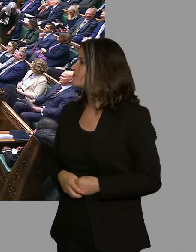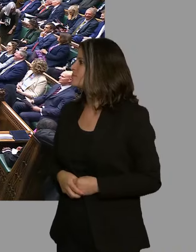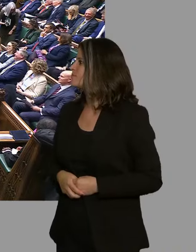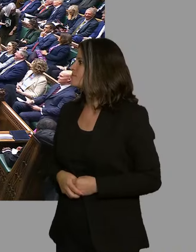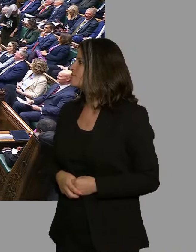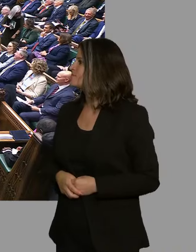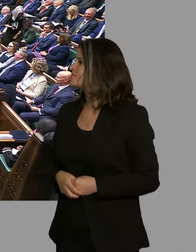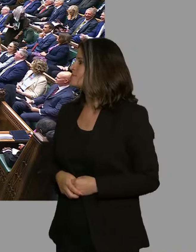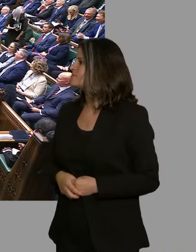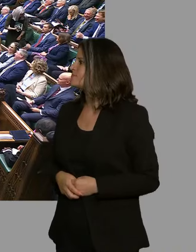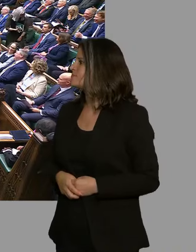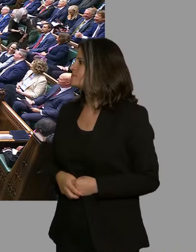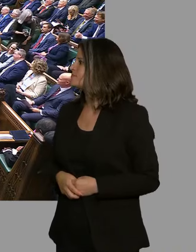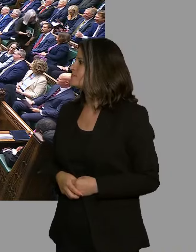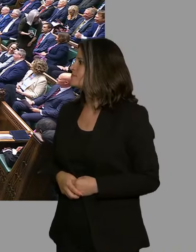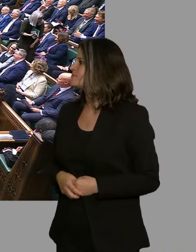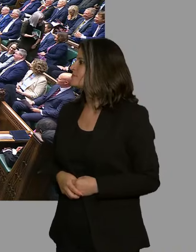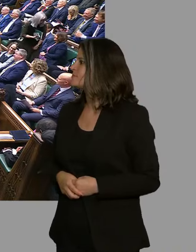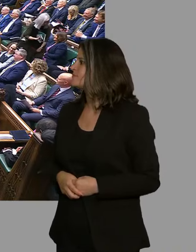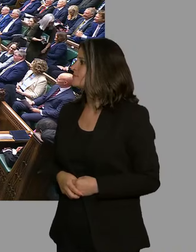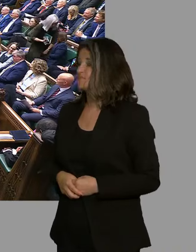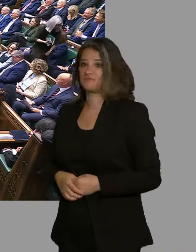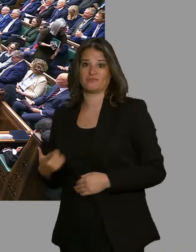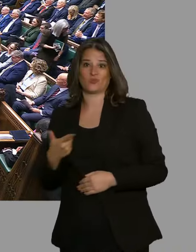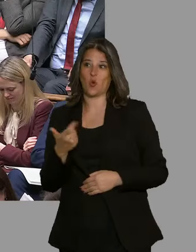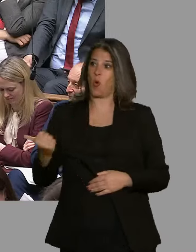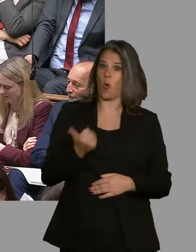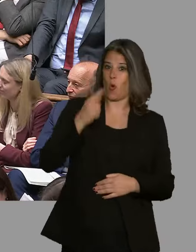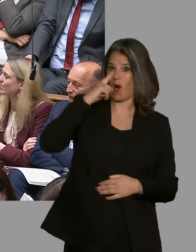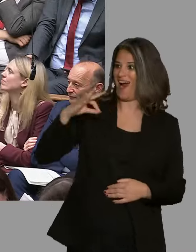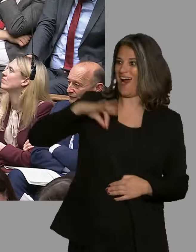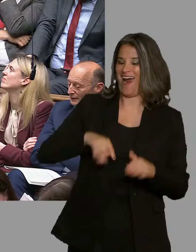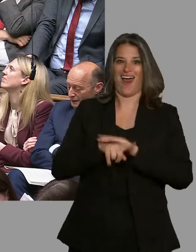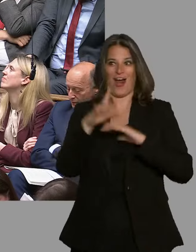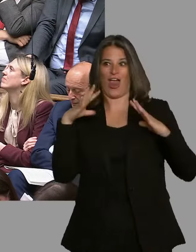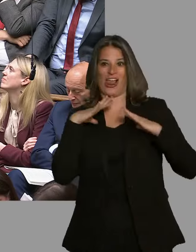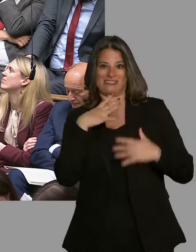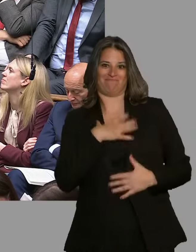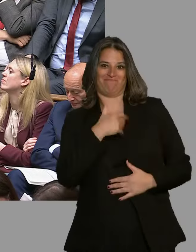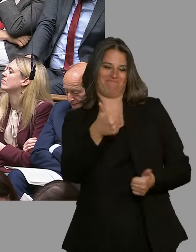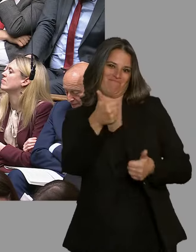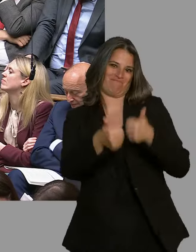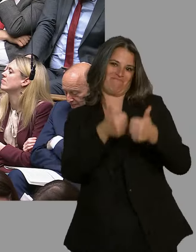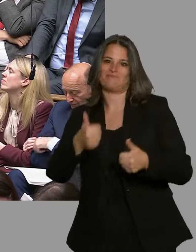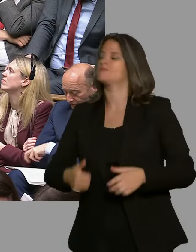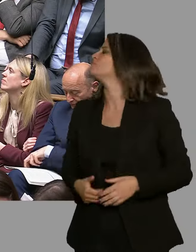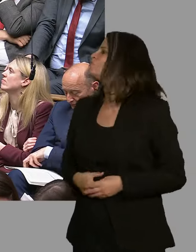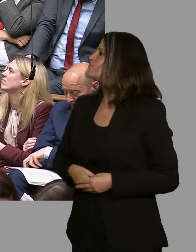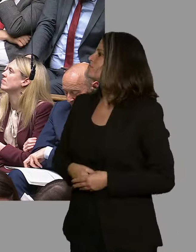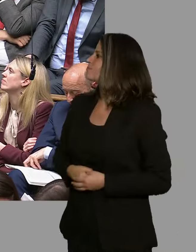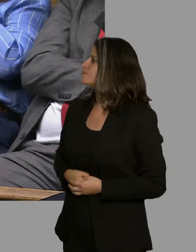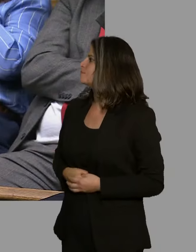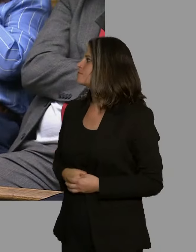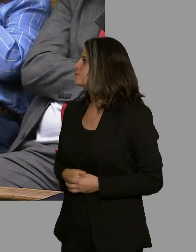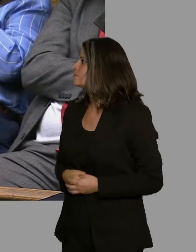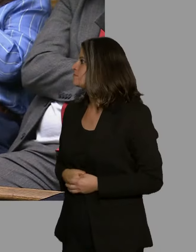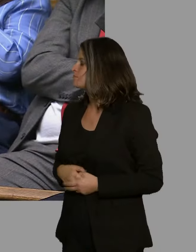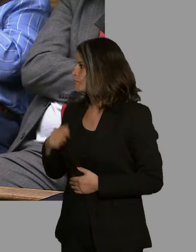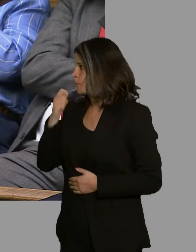Thank you, Mr. Speaker. I welcome the government's investment of £680 million into mental health